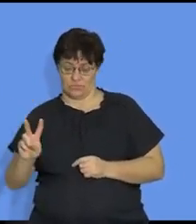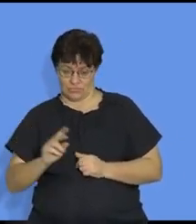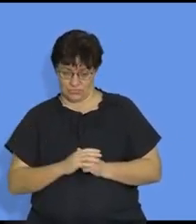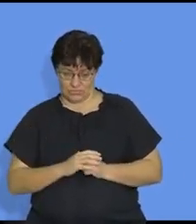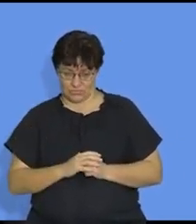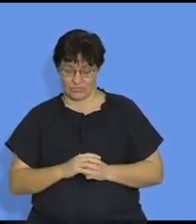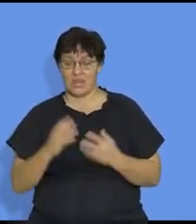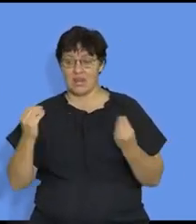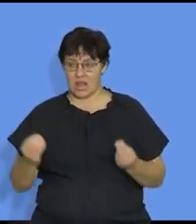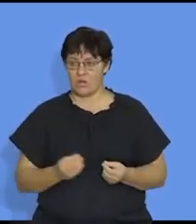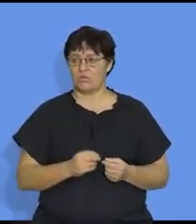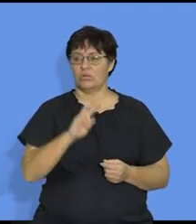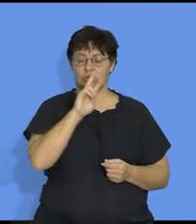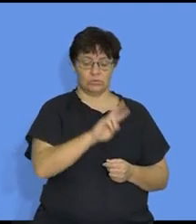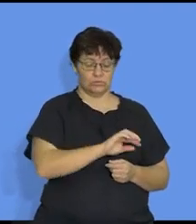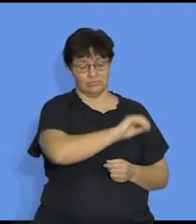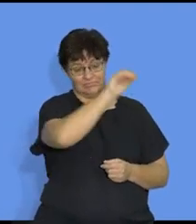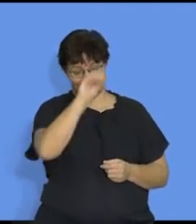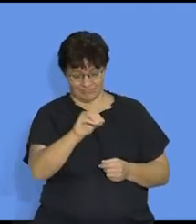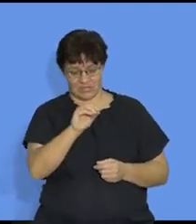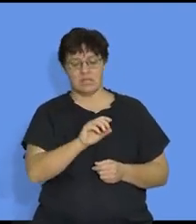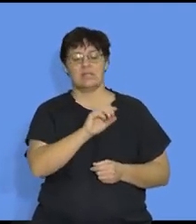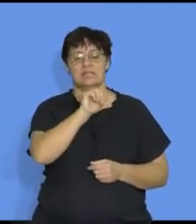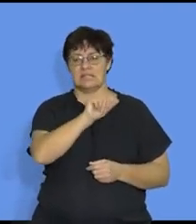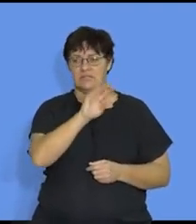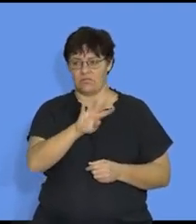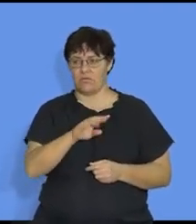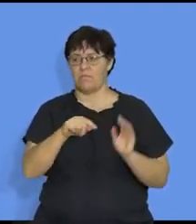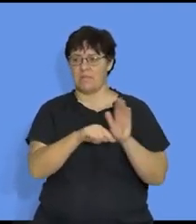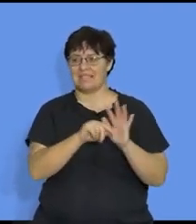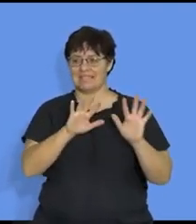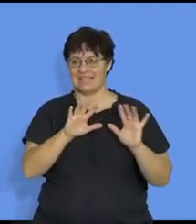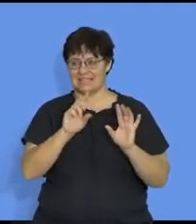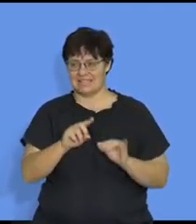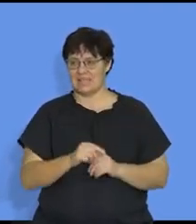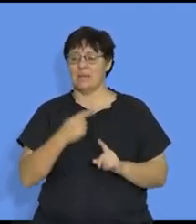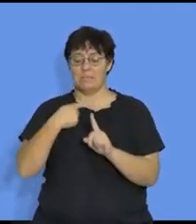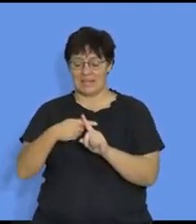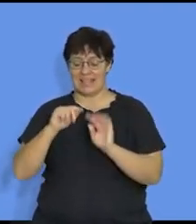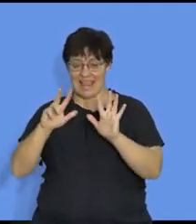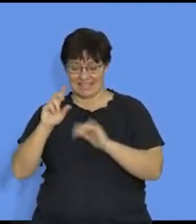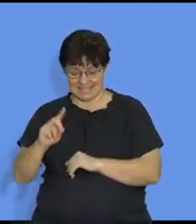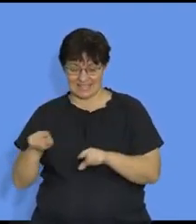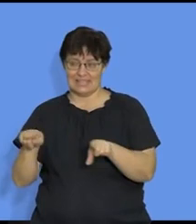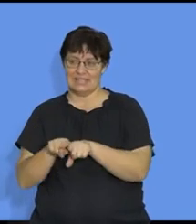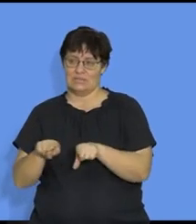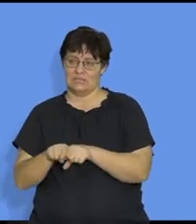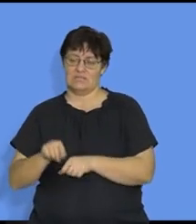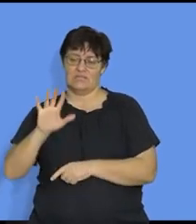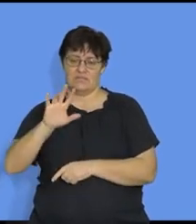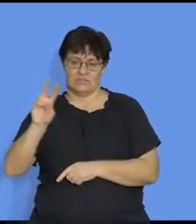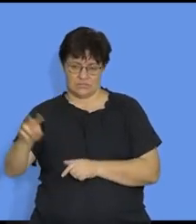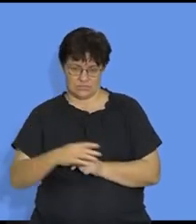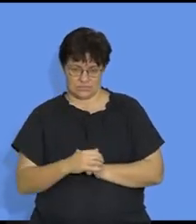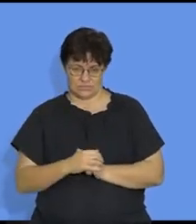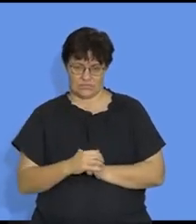2 in. So I'm going to have 64 minus 10D plus 8D is equal to